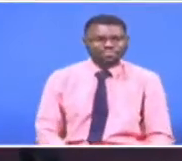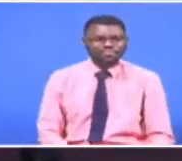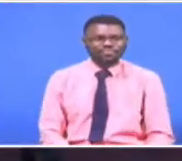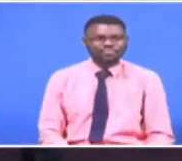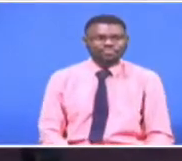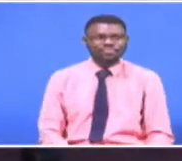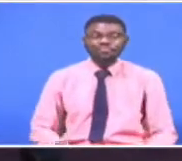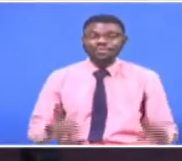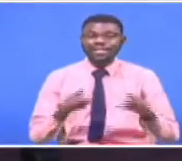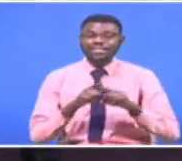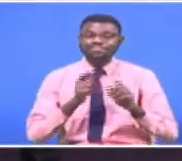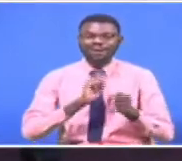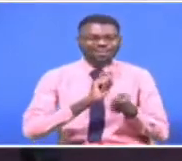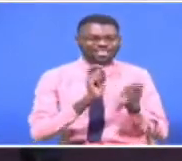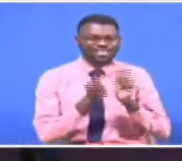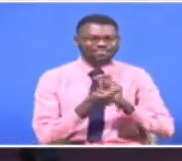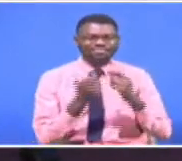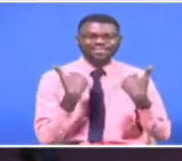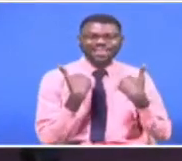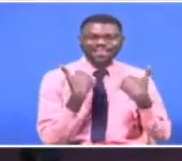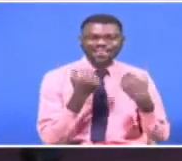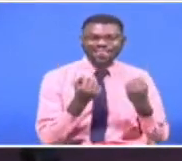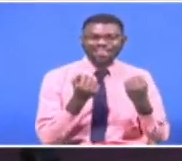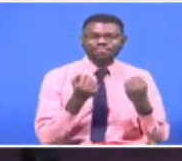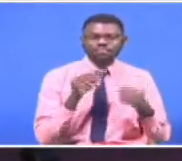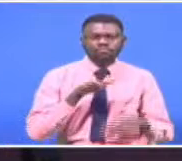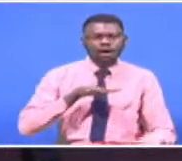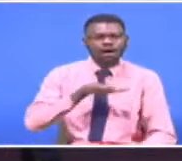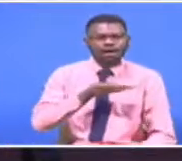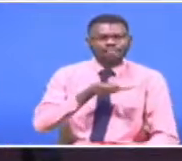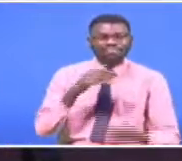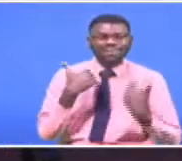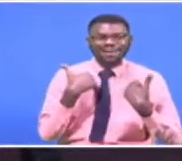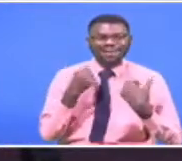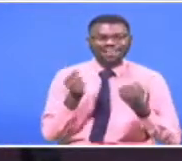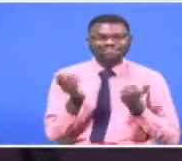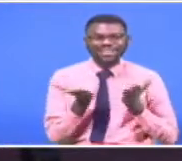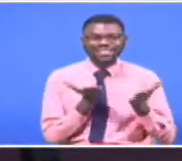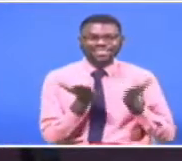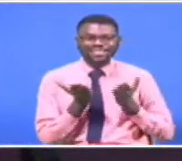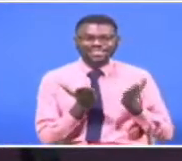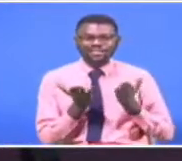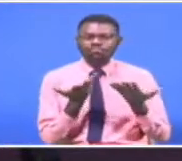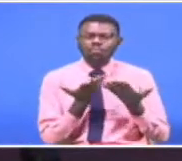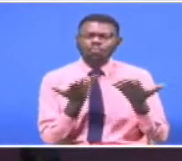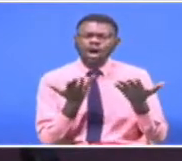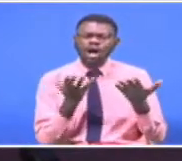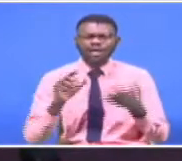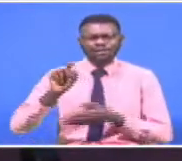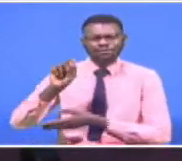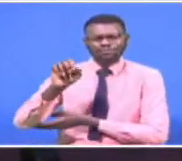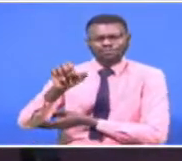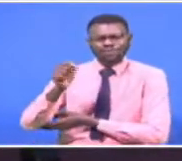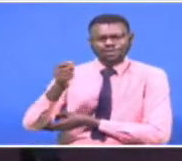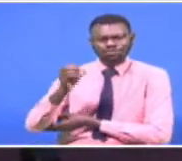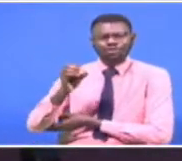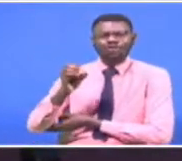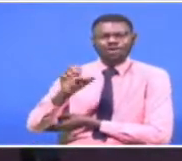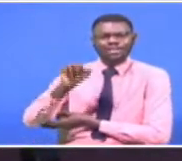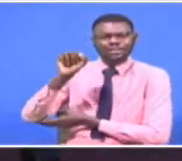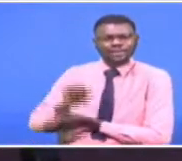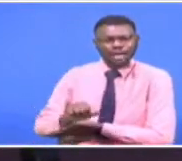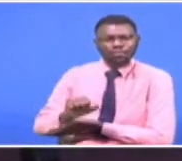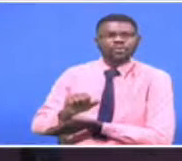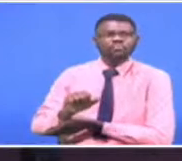Well, from Martyrs Faith, we shift focus to the health sector, where health services at the Teso North Sub County Hospital and